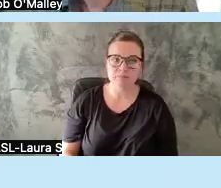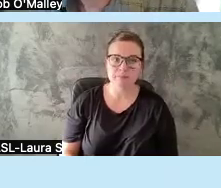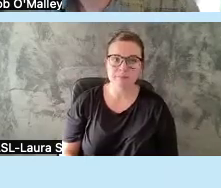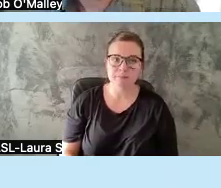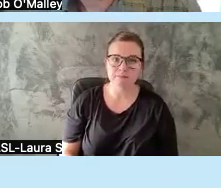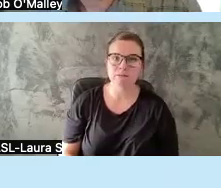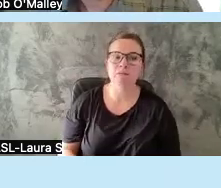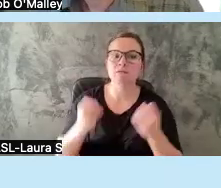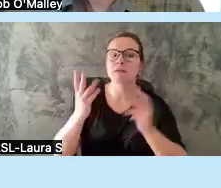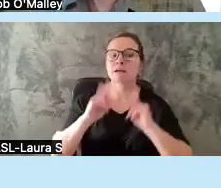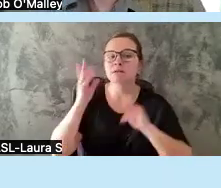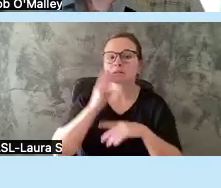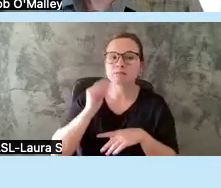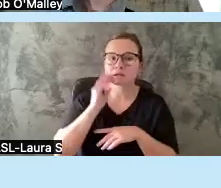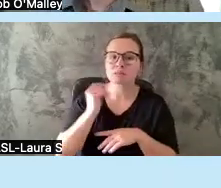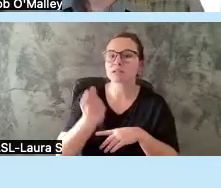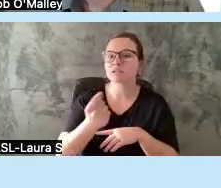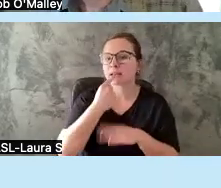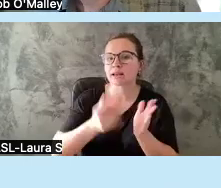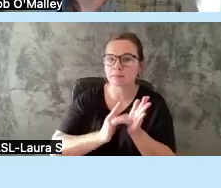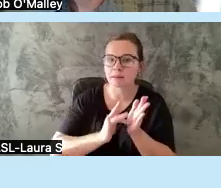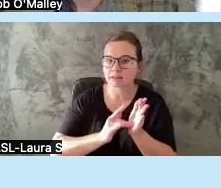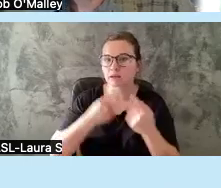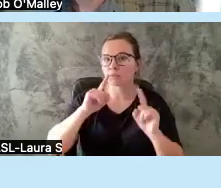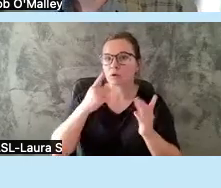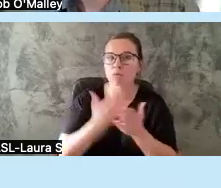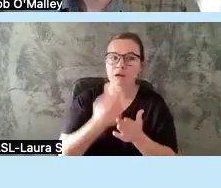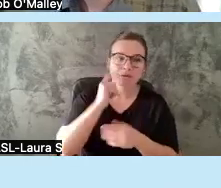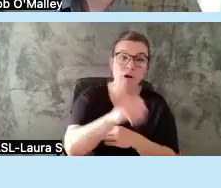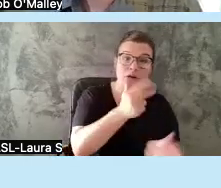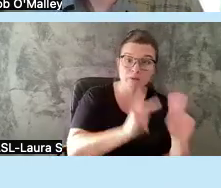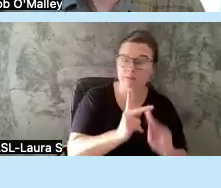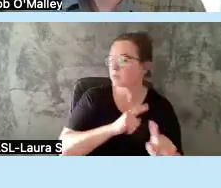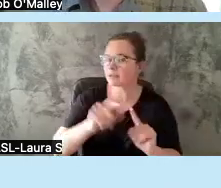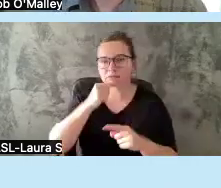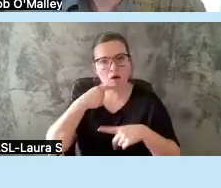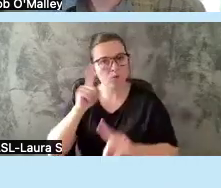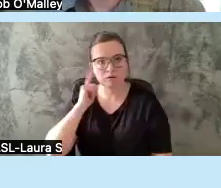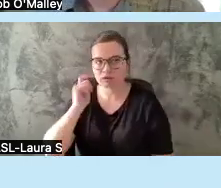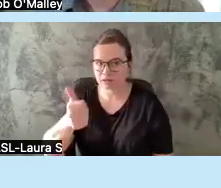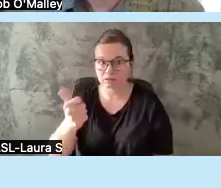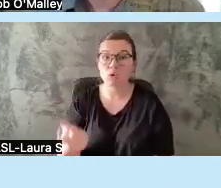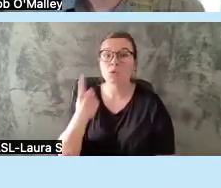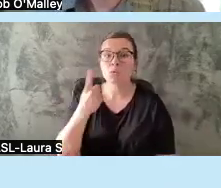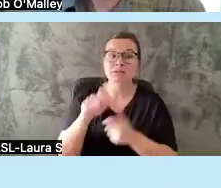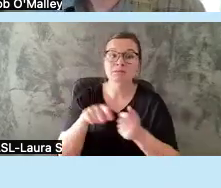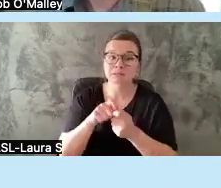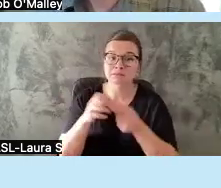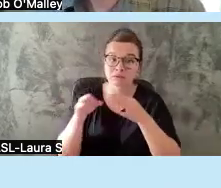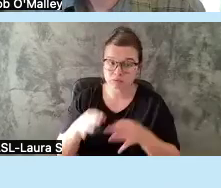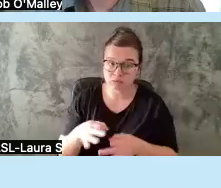Many people have had the experience of taking a medication that works well for other people, but not for themselves. And one potential explanation for